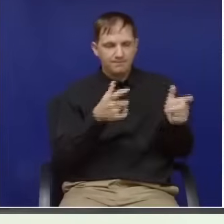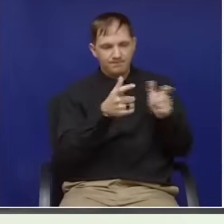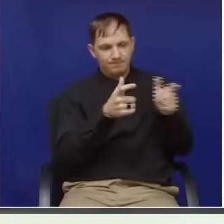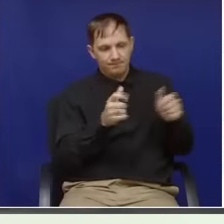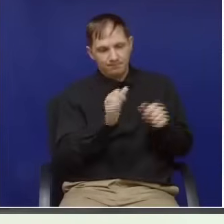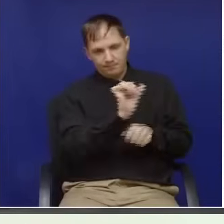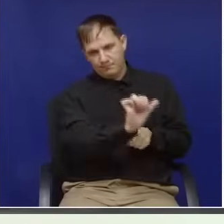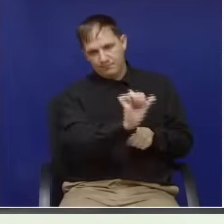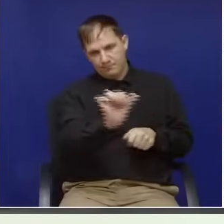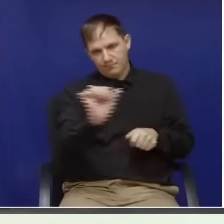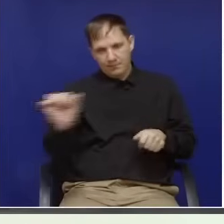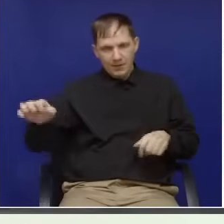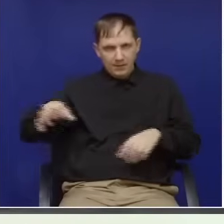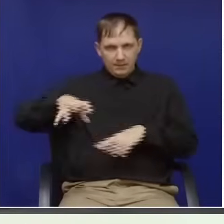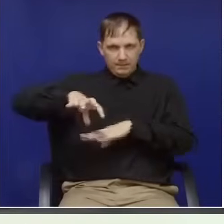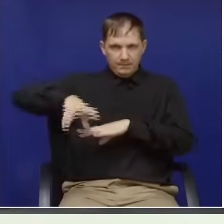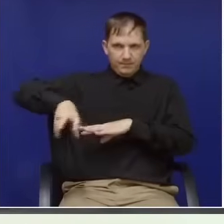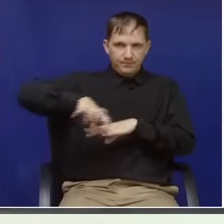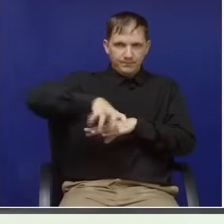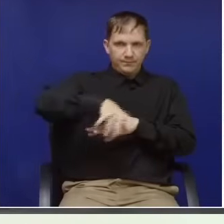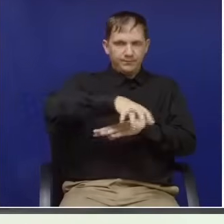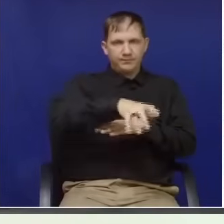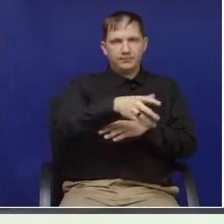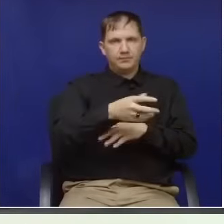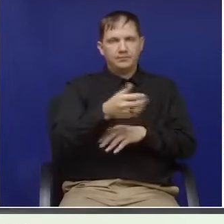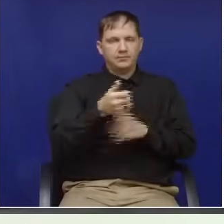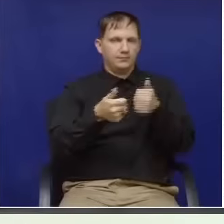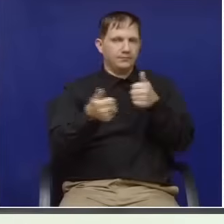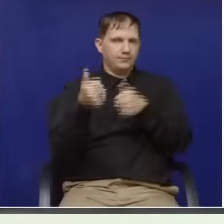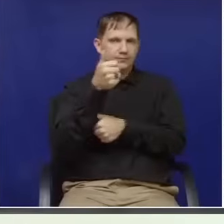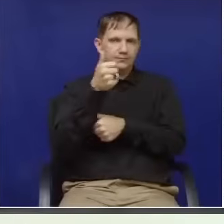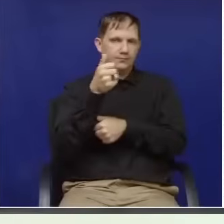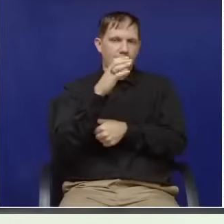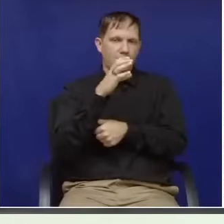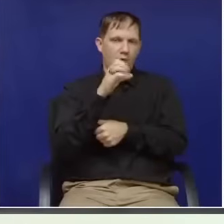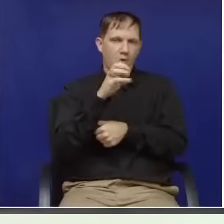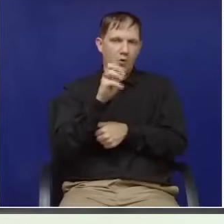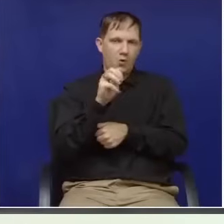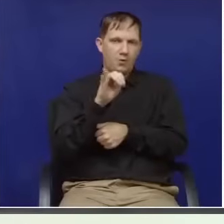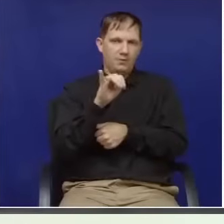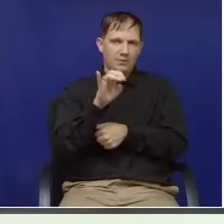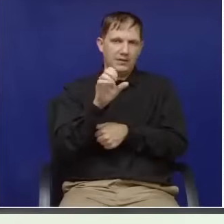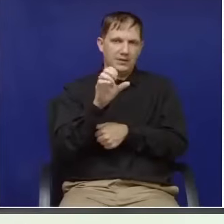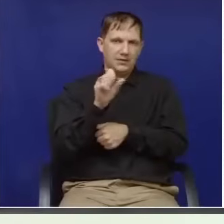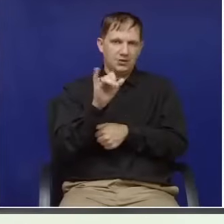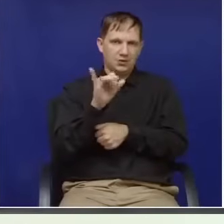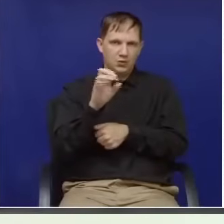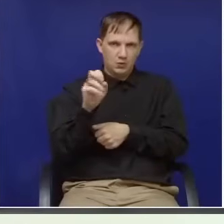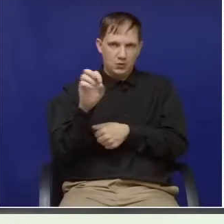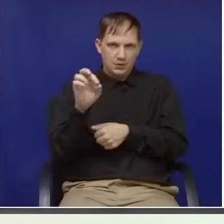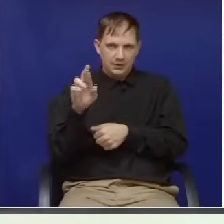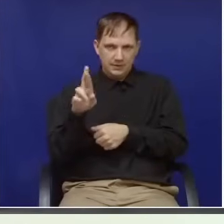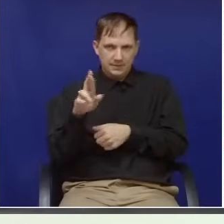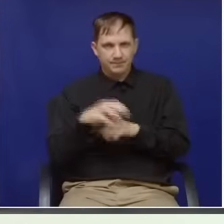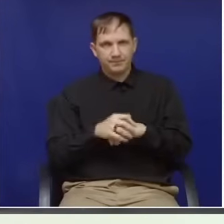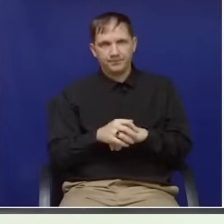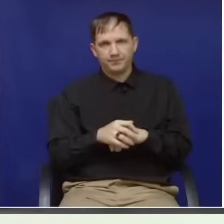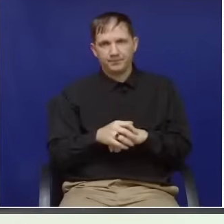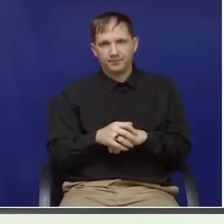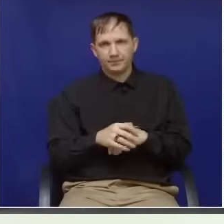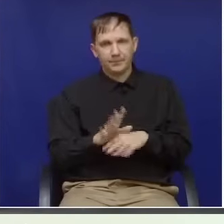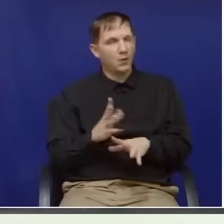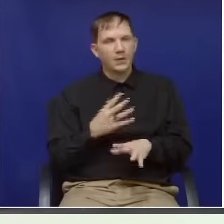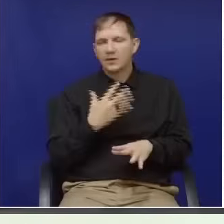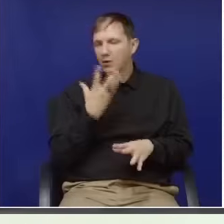commissioners who are responsible for human and or physical resources. Do not have a